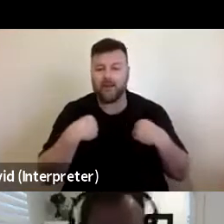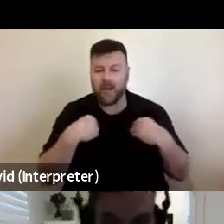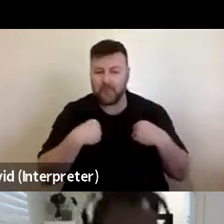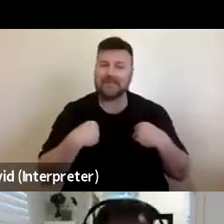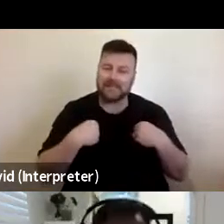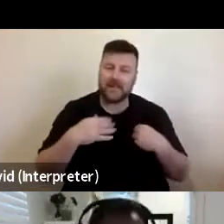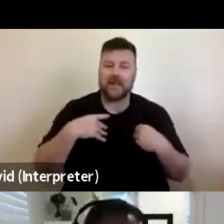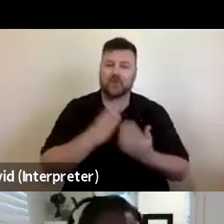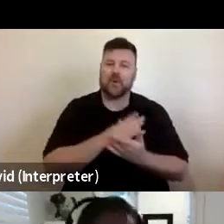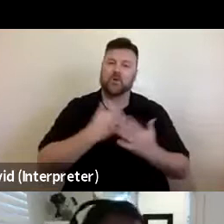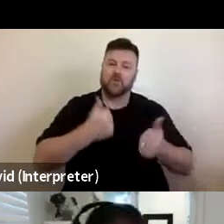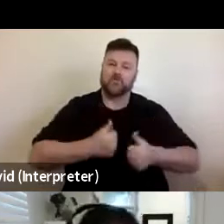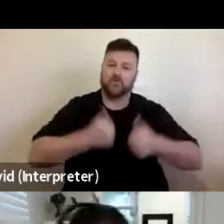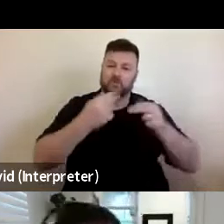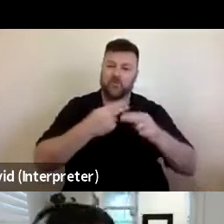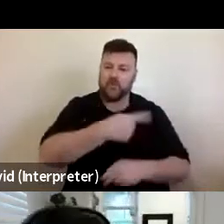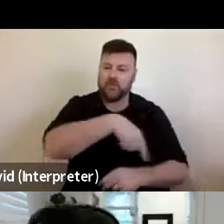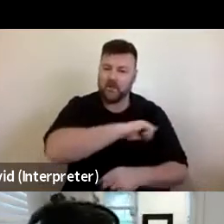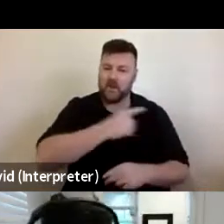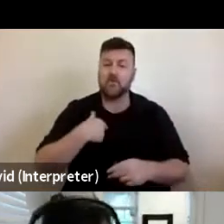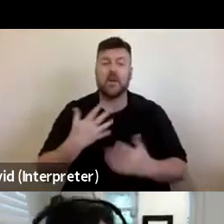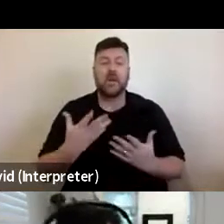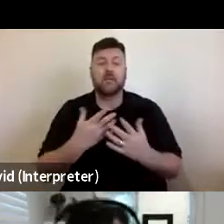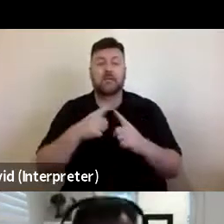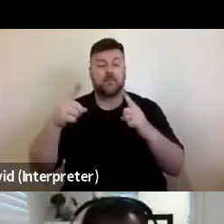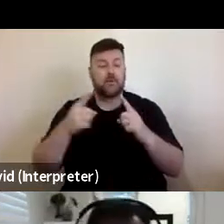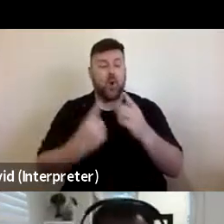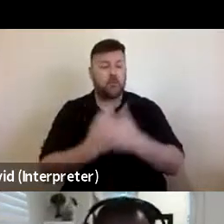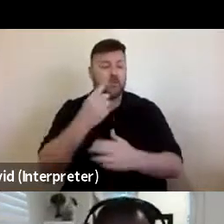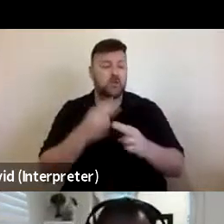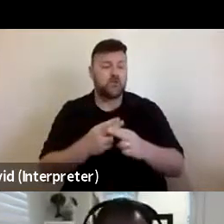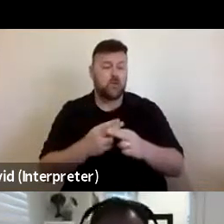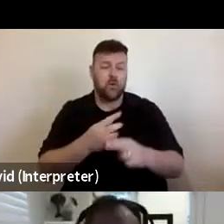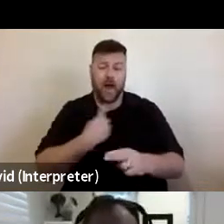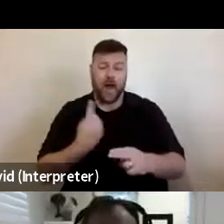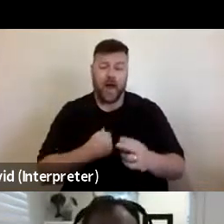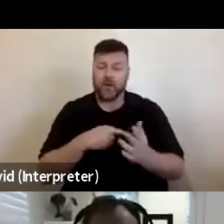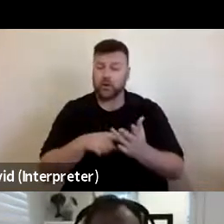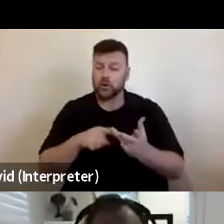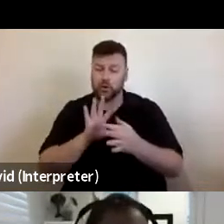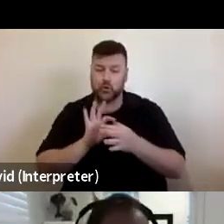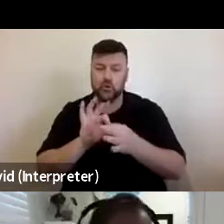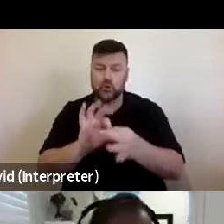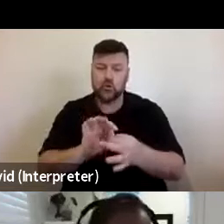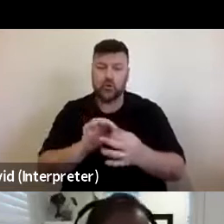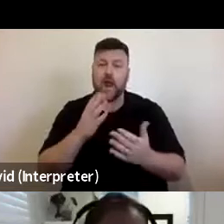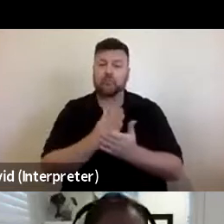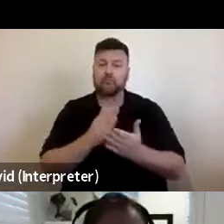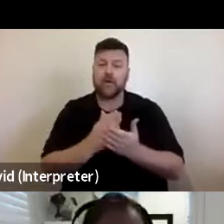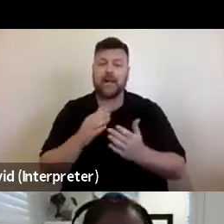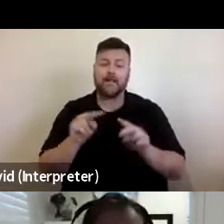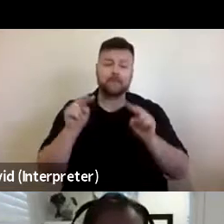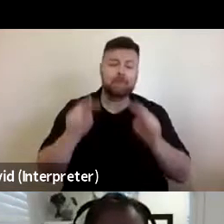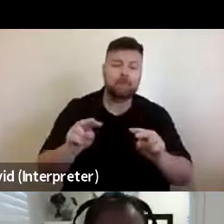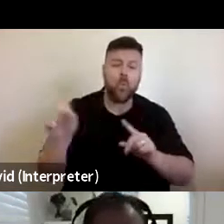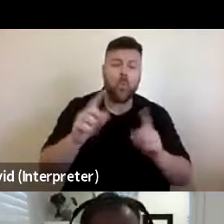I think the opportunities just to engage and really a time to really understand what your audiences want, what your